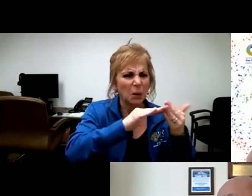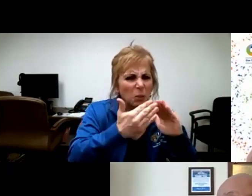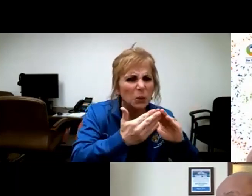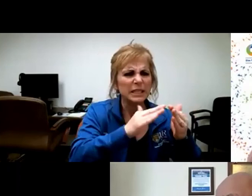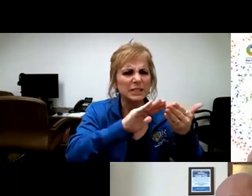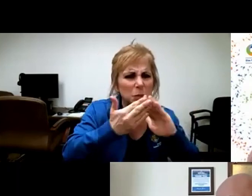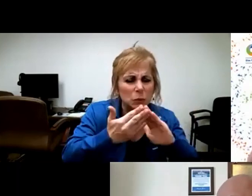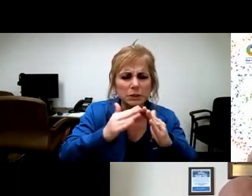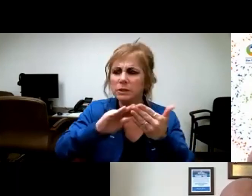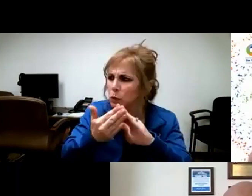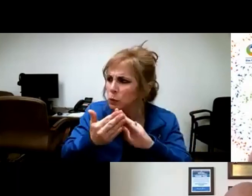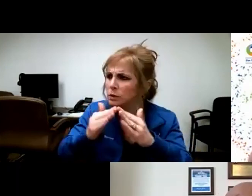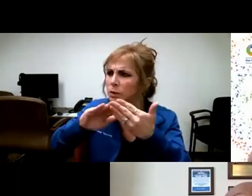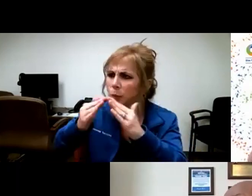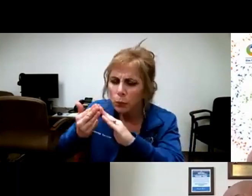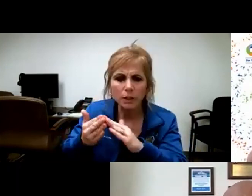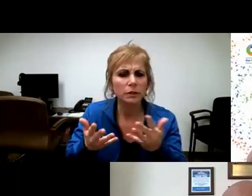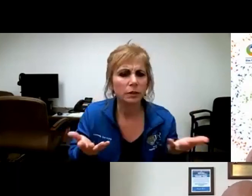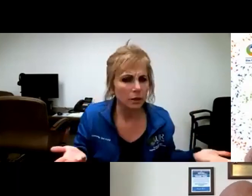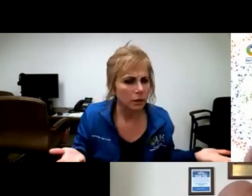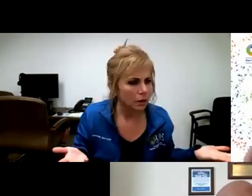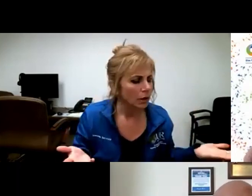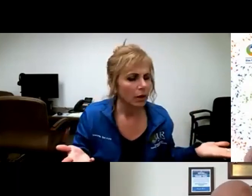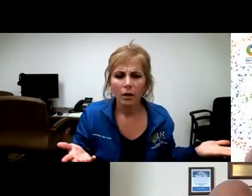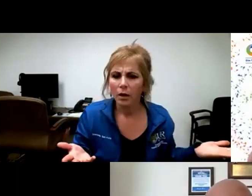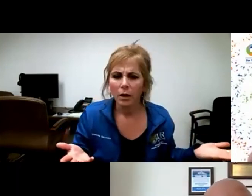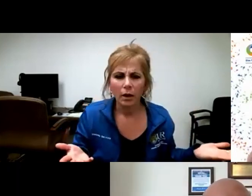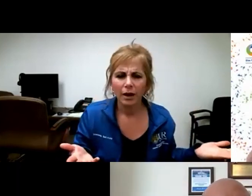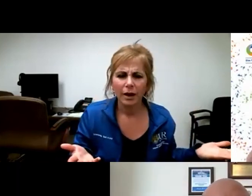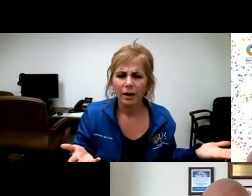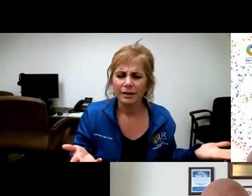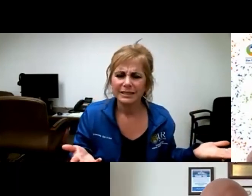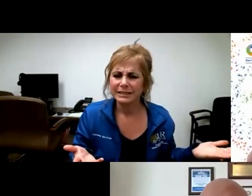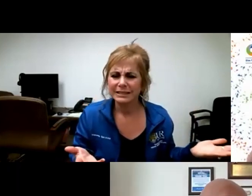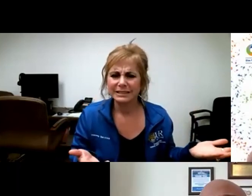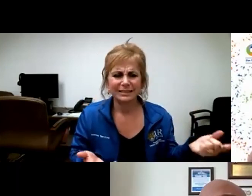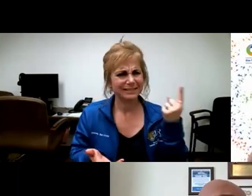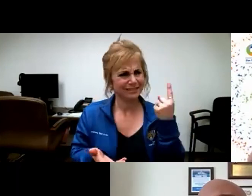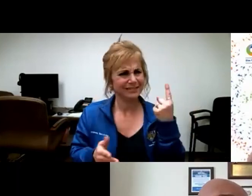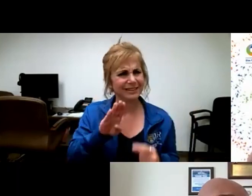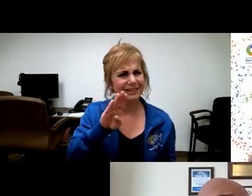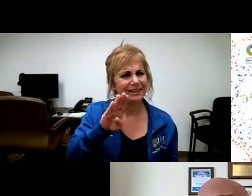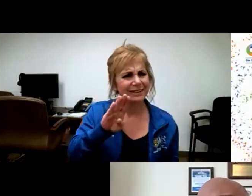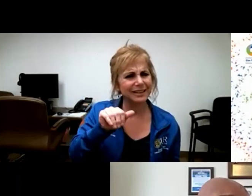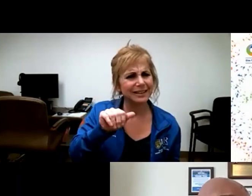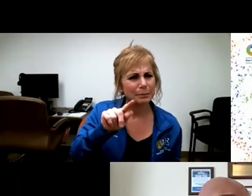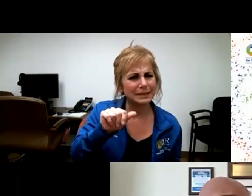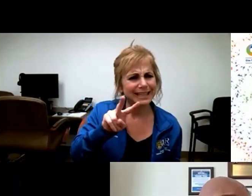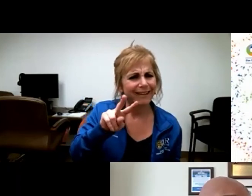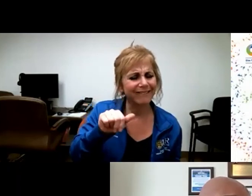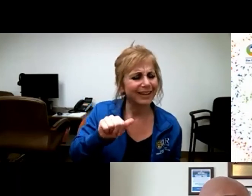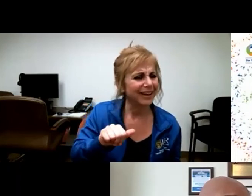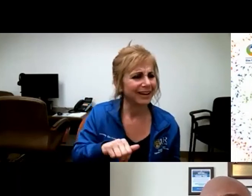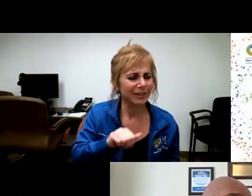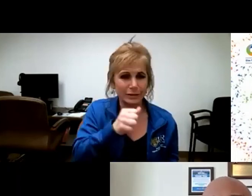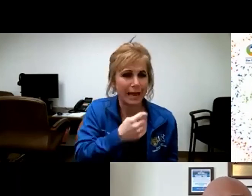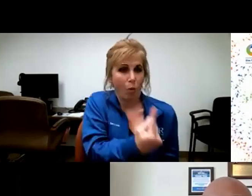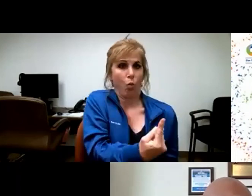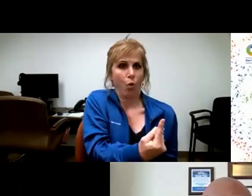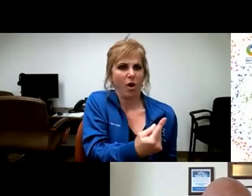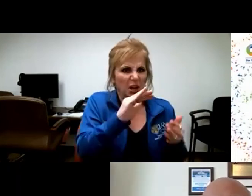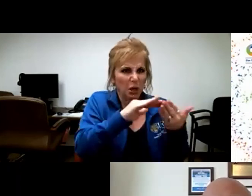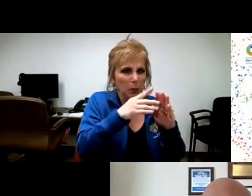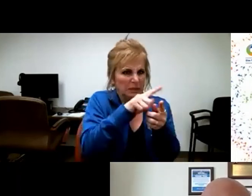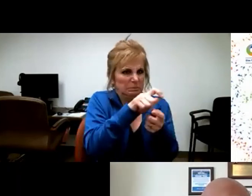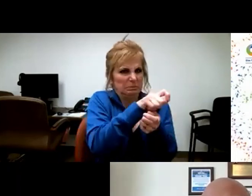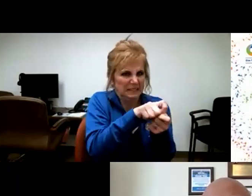communities that make up what we call African Americans, I would really have to dig a little bit deeper in terms of what part of Batavia, what are you trying to get at? But I can